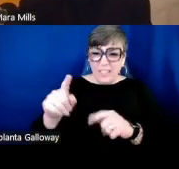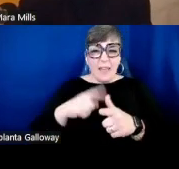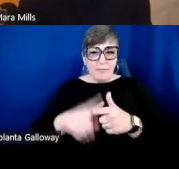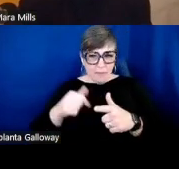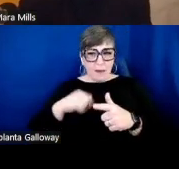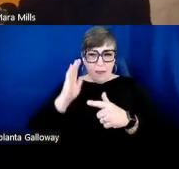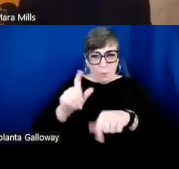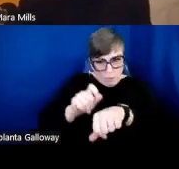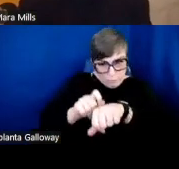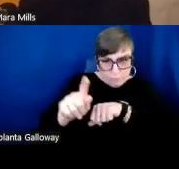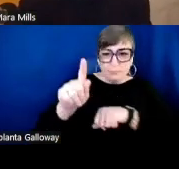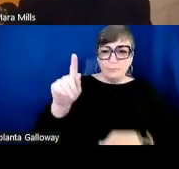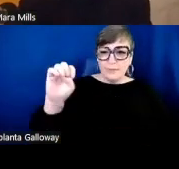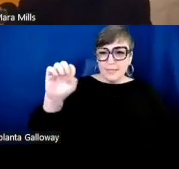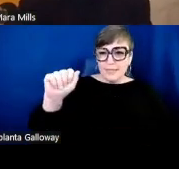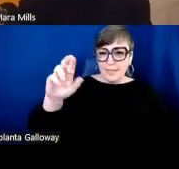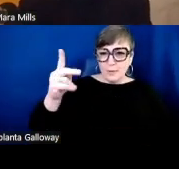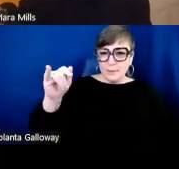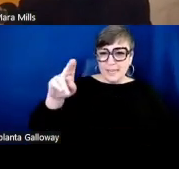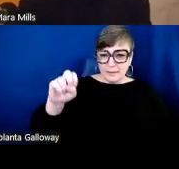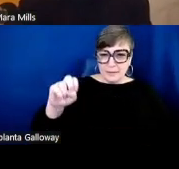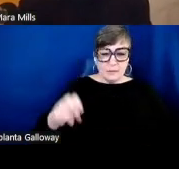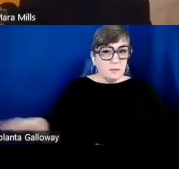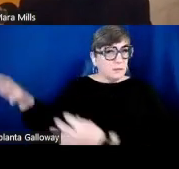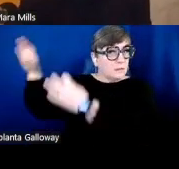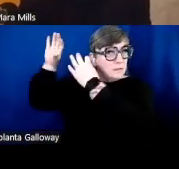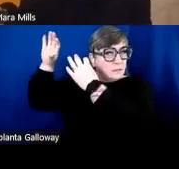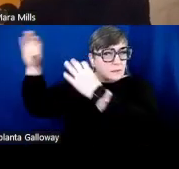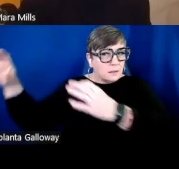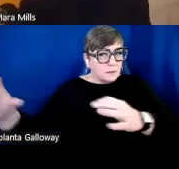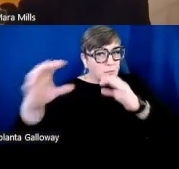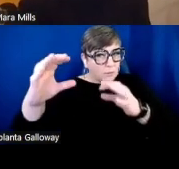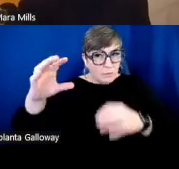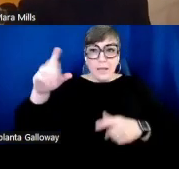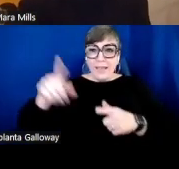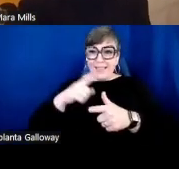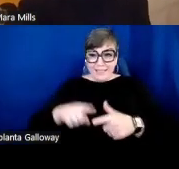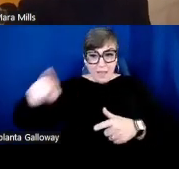by placing the mouth of the horn against the face of a phonograph you should hear at least the band and dance music